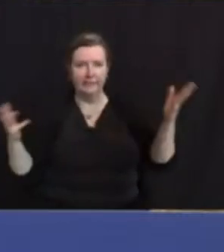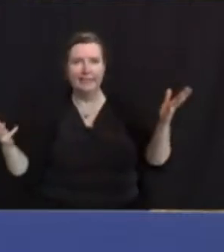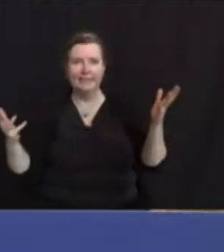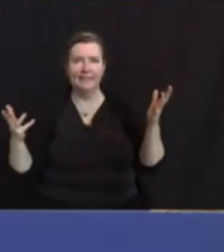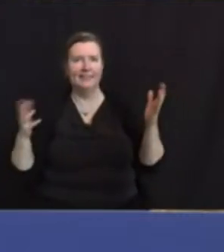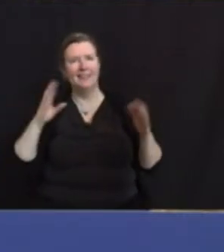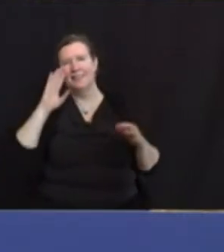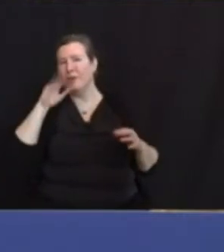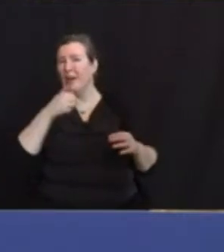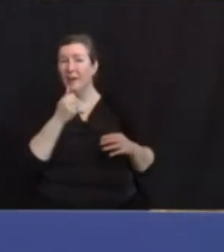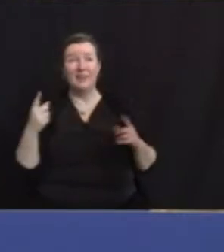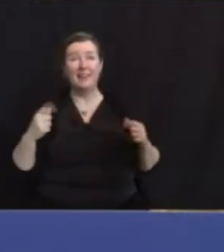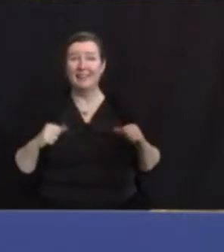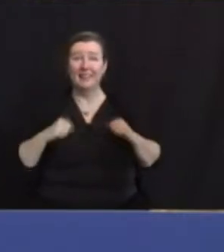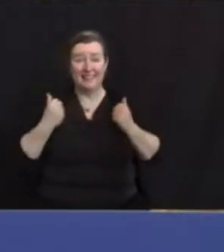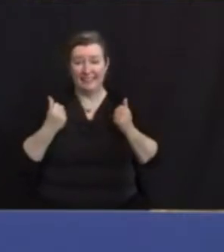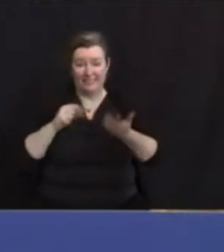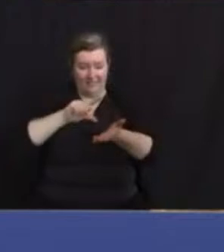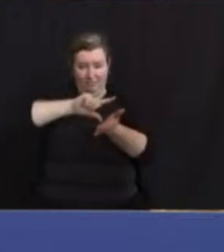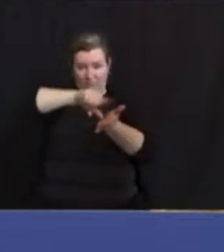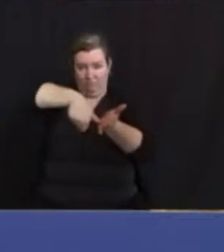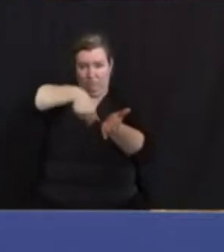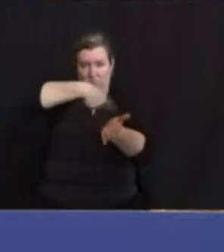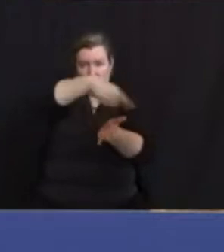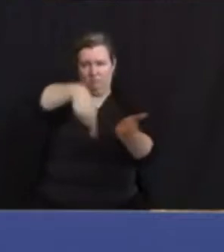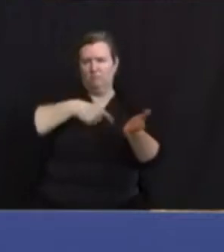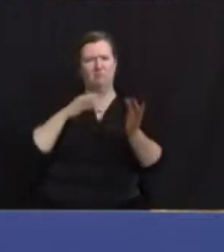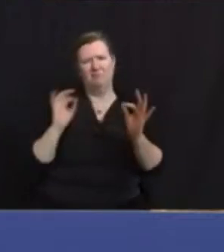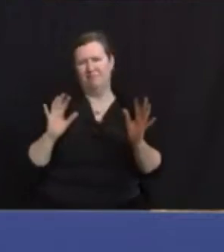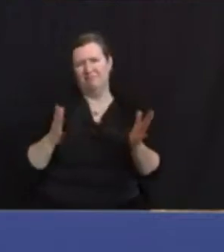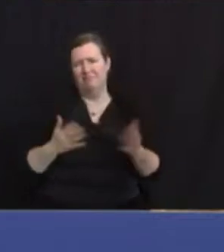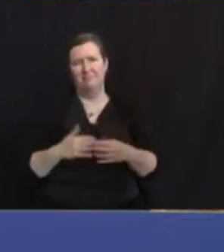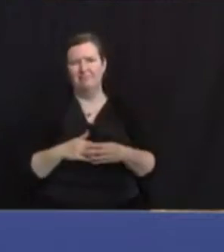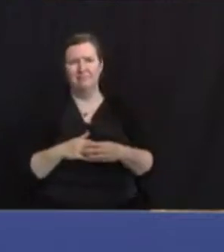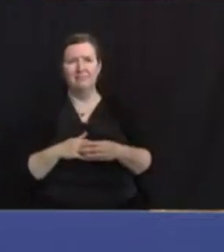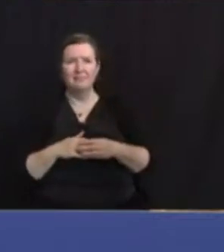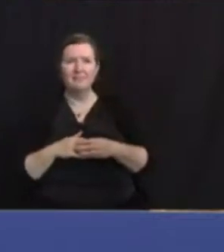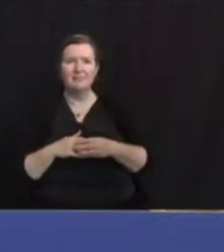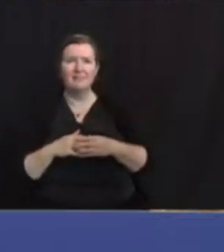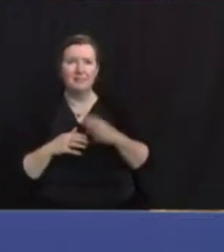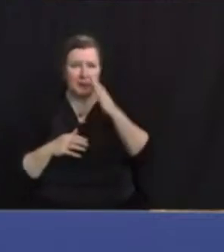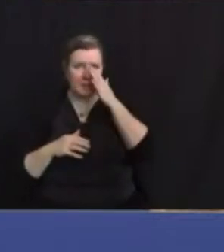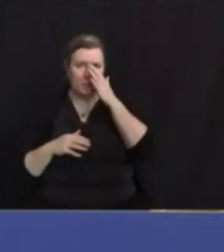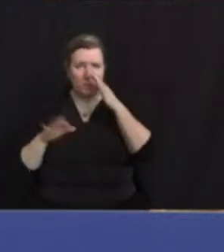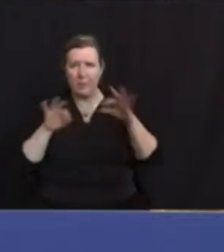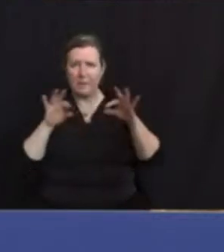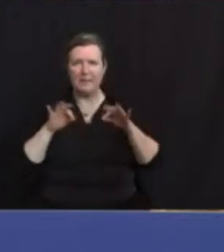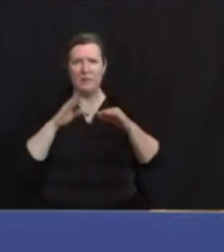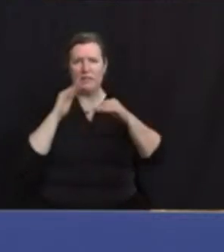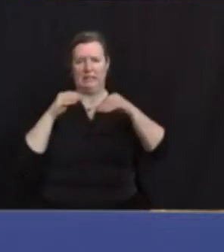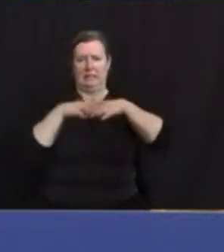a pharmacy, and these in particular are in densely located communities.